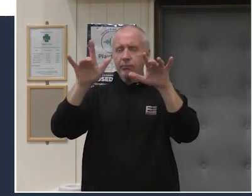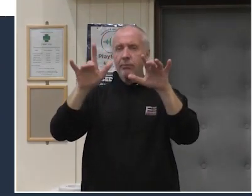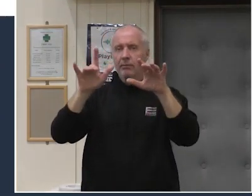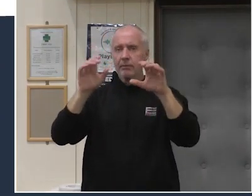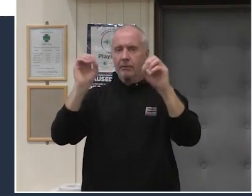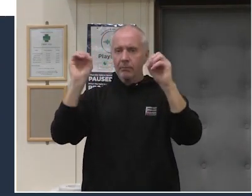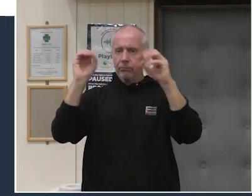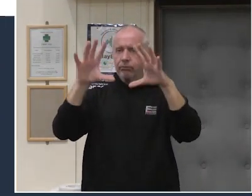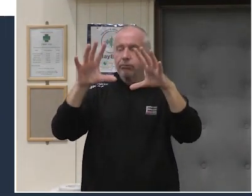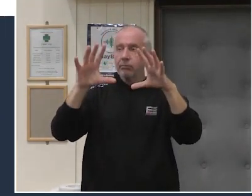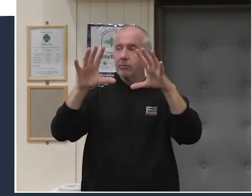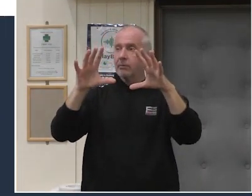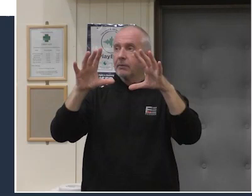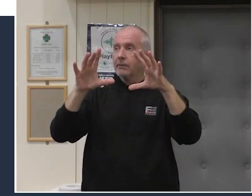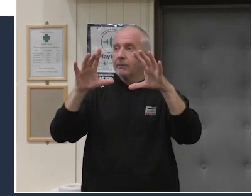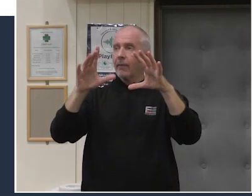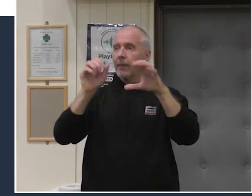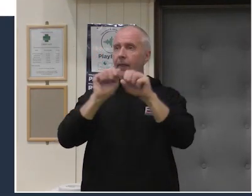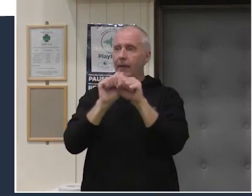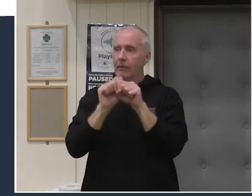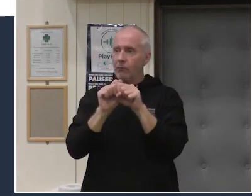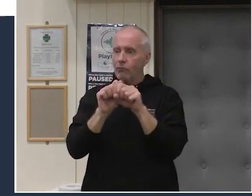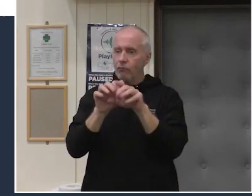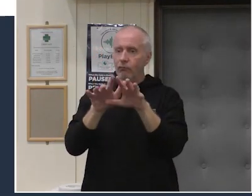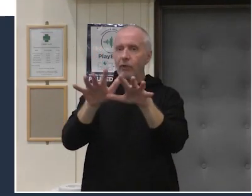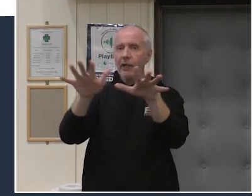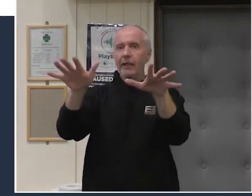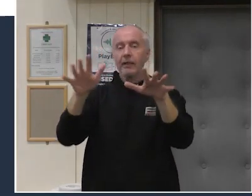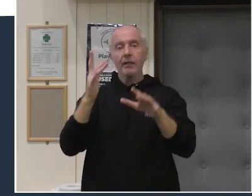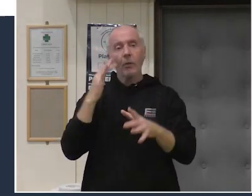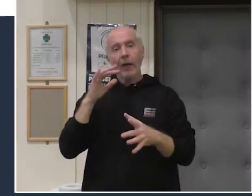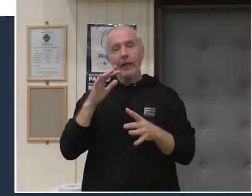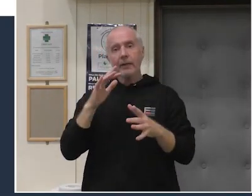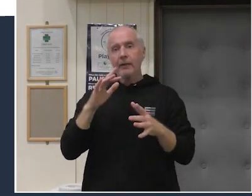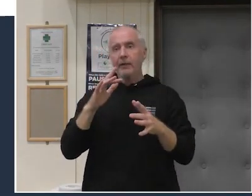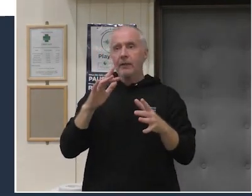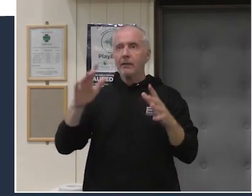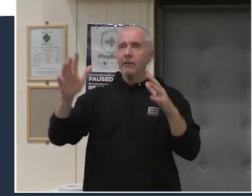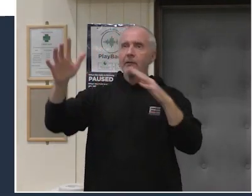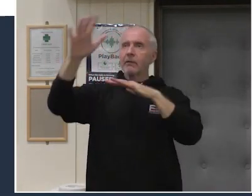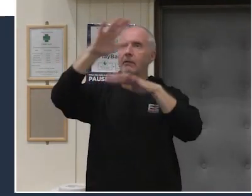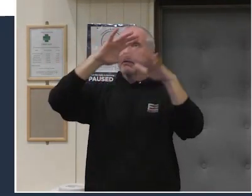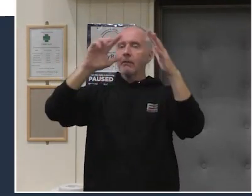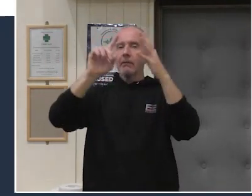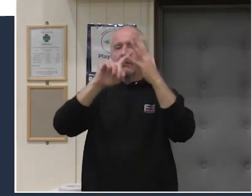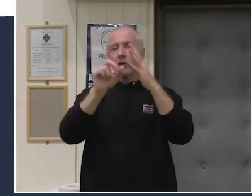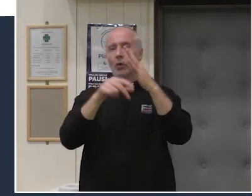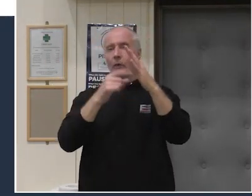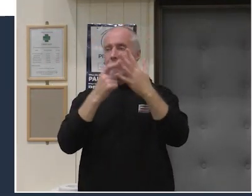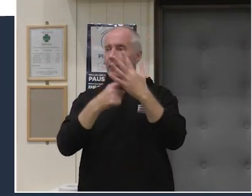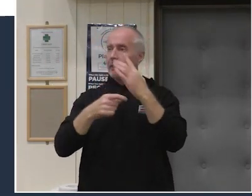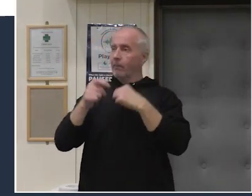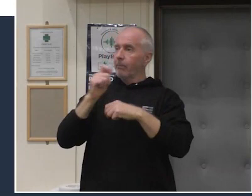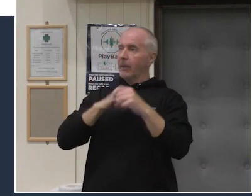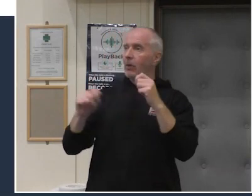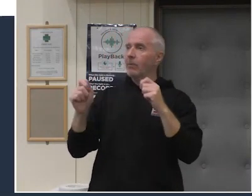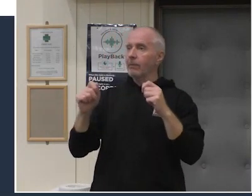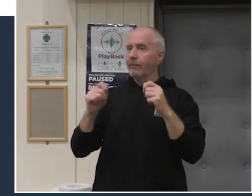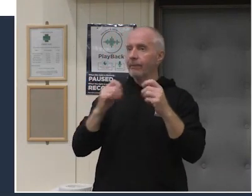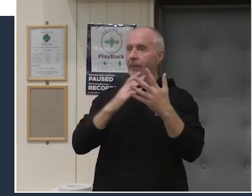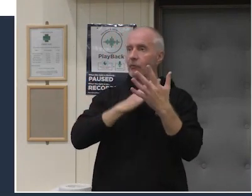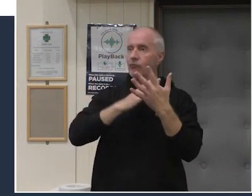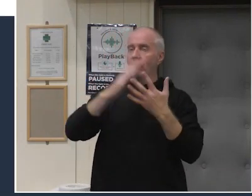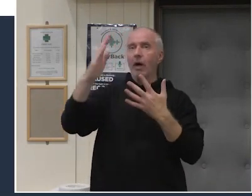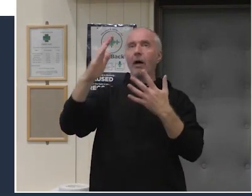/ allowed to be released when the universe was first starting to become transparent. So it's